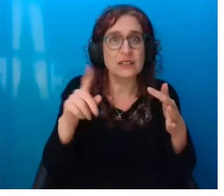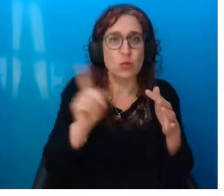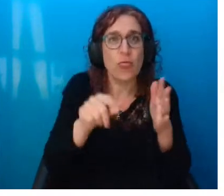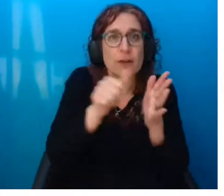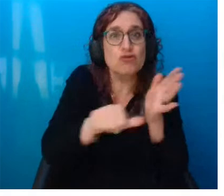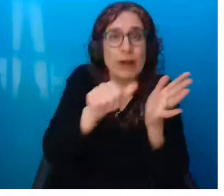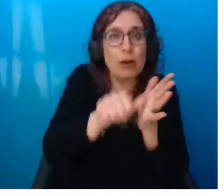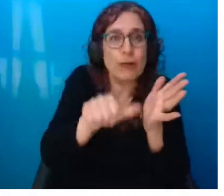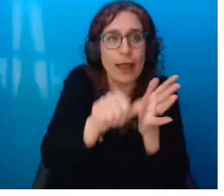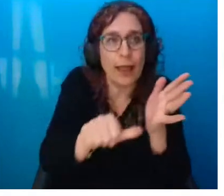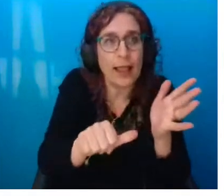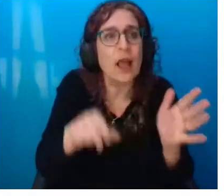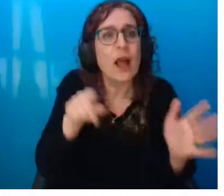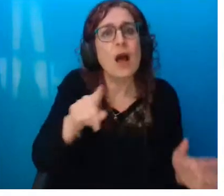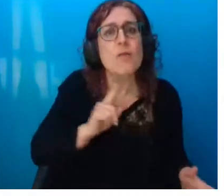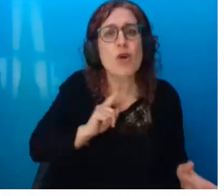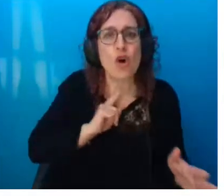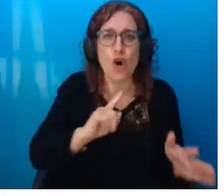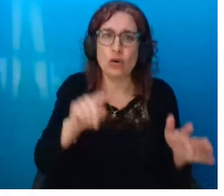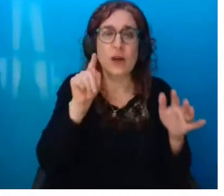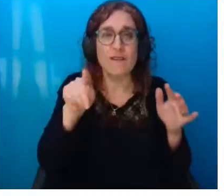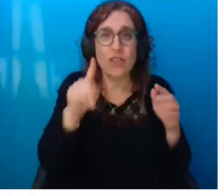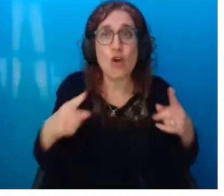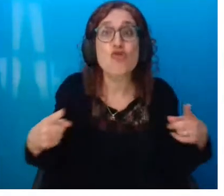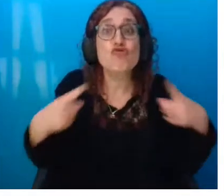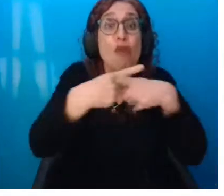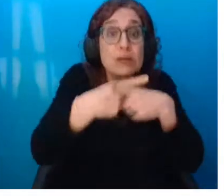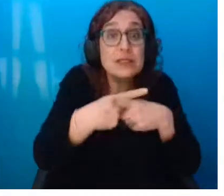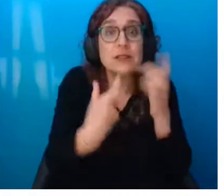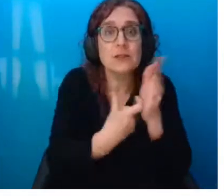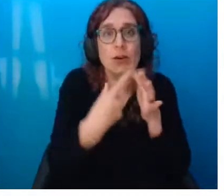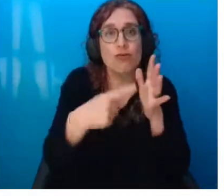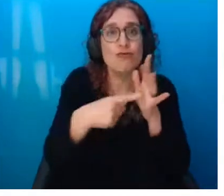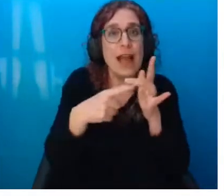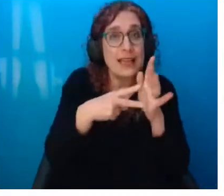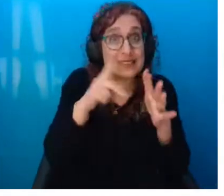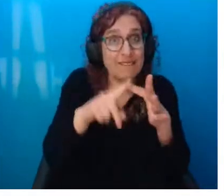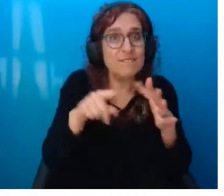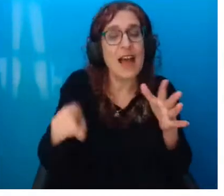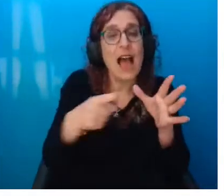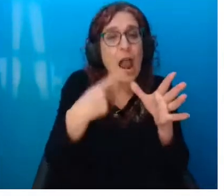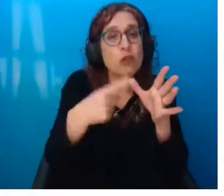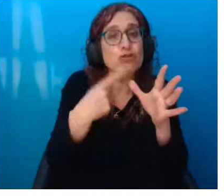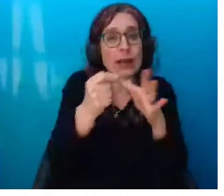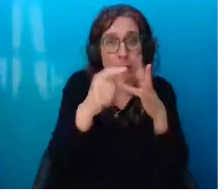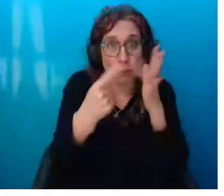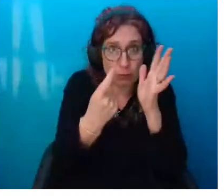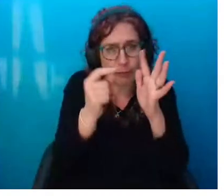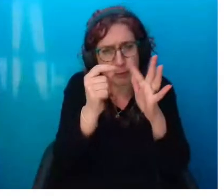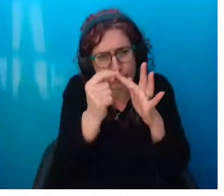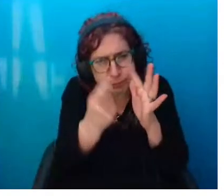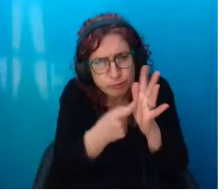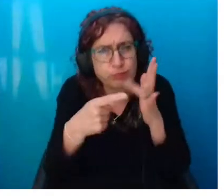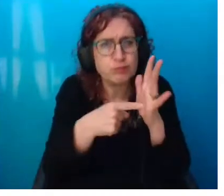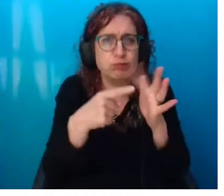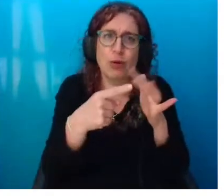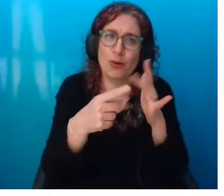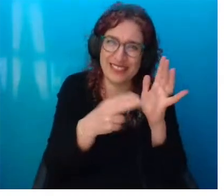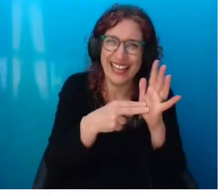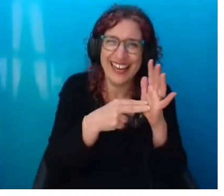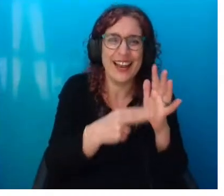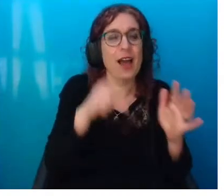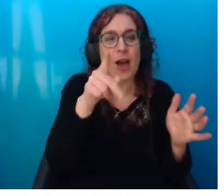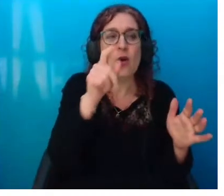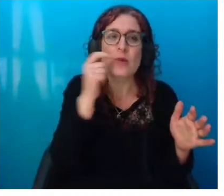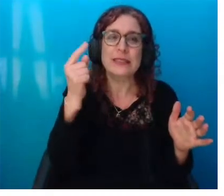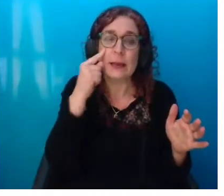cross-reactive allergenic protein, which is shared with other plant foods, people will react